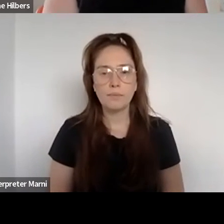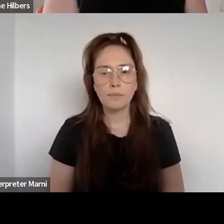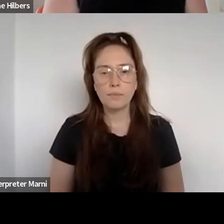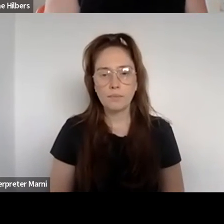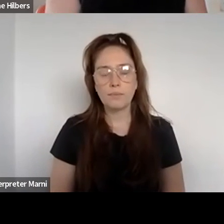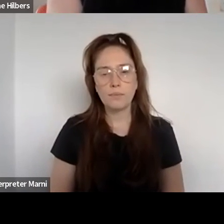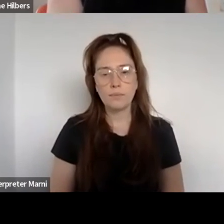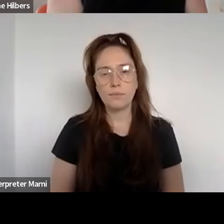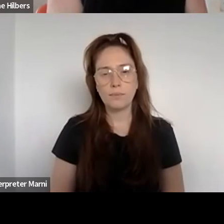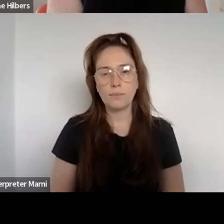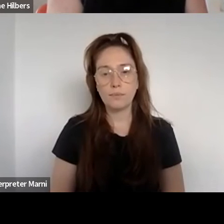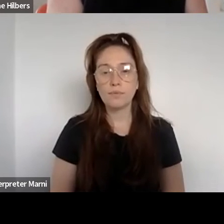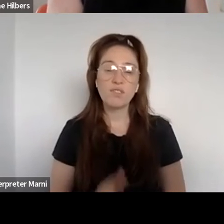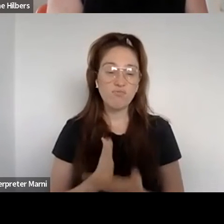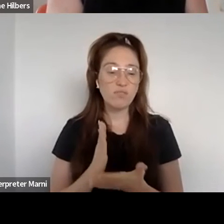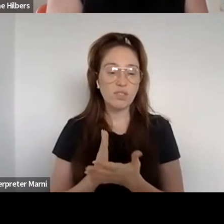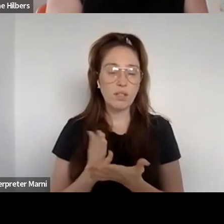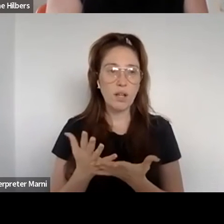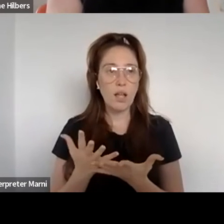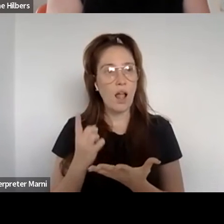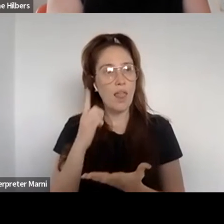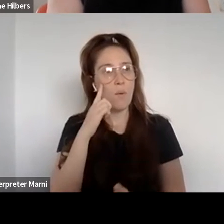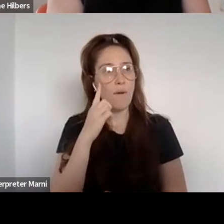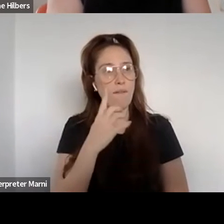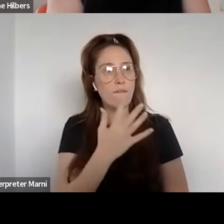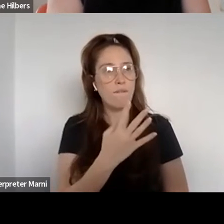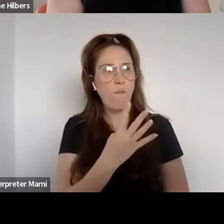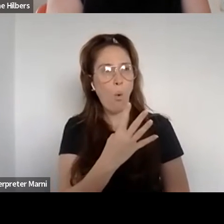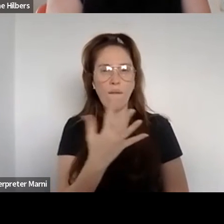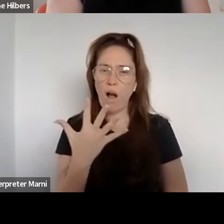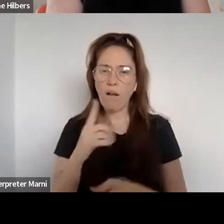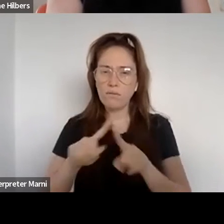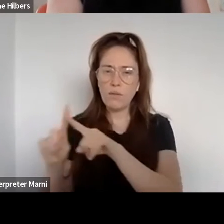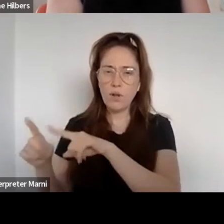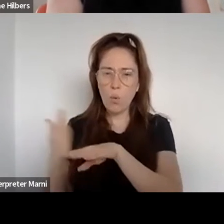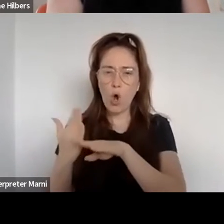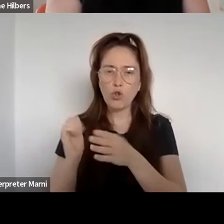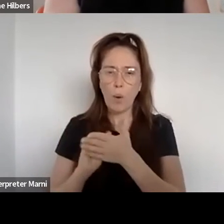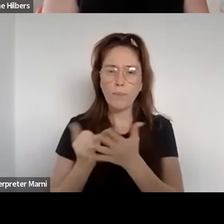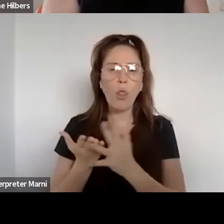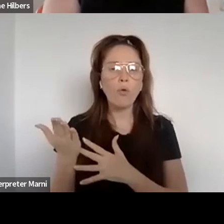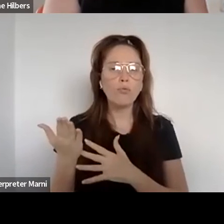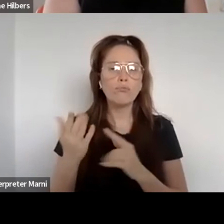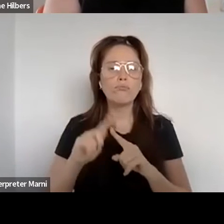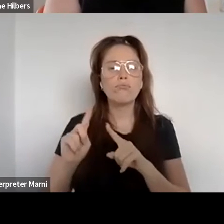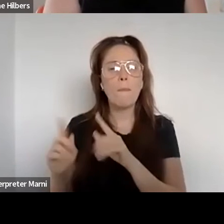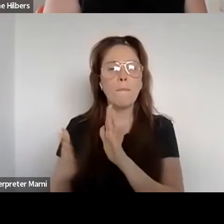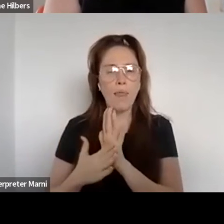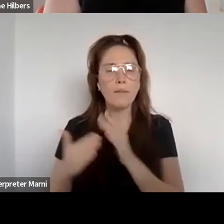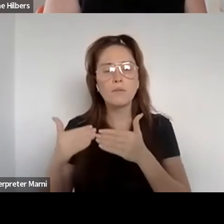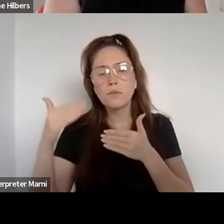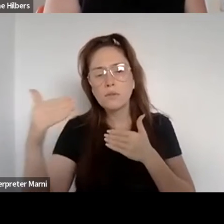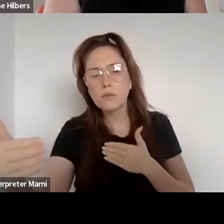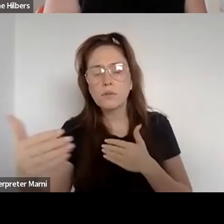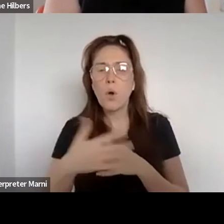Well, basically, we put together, I think it was 4 or 5 workshops over quite a few number of months, and we got people